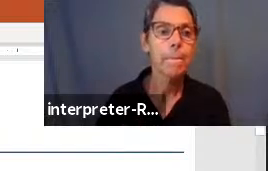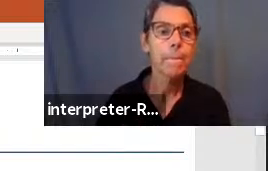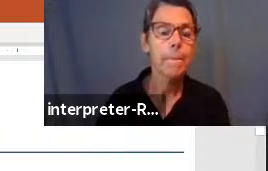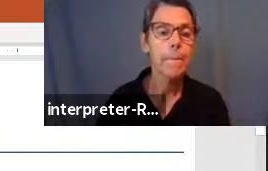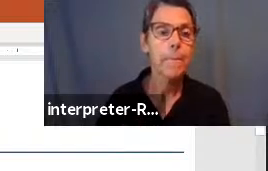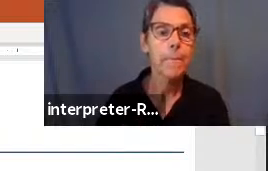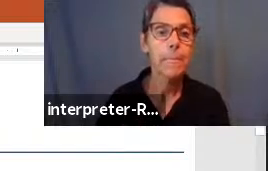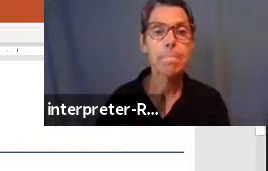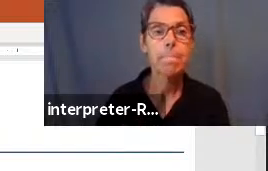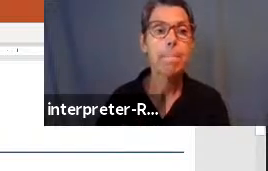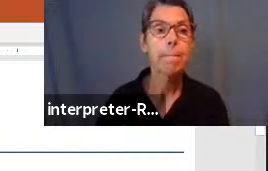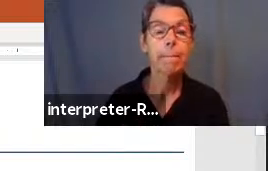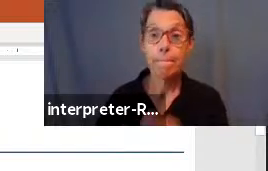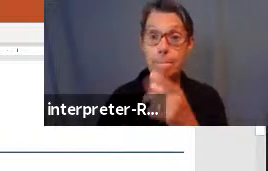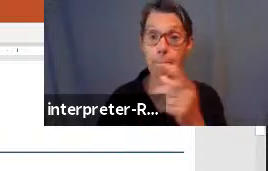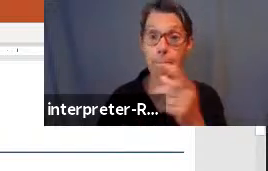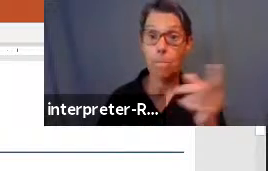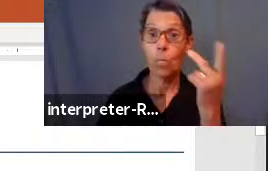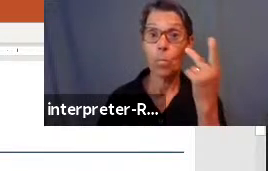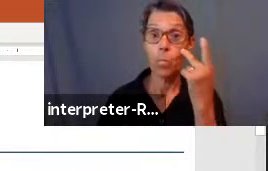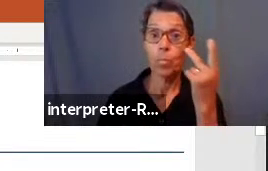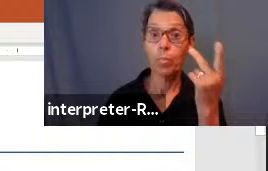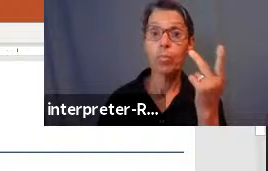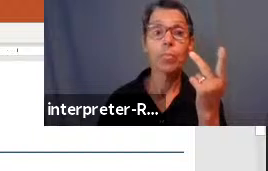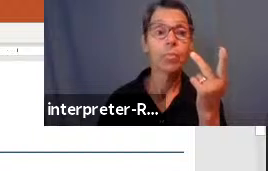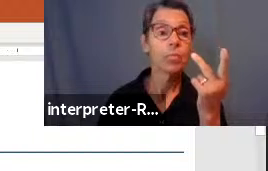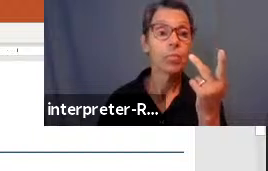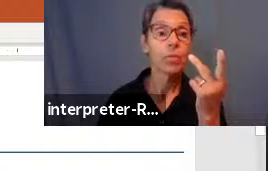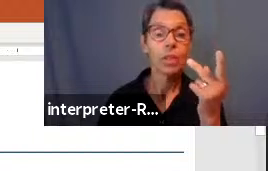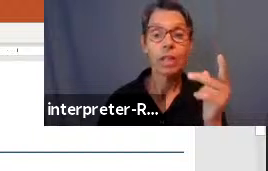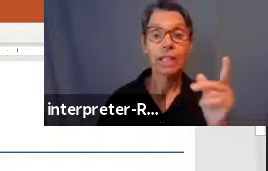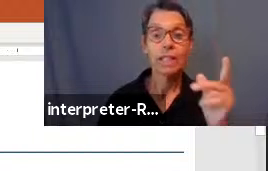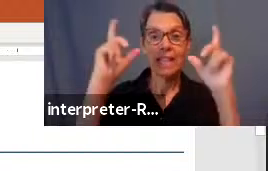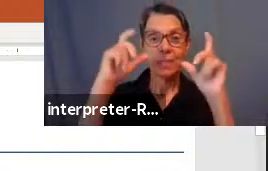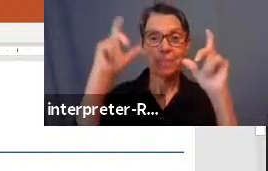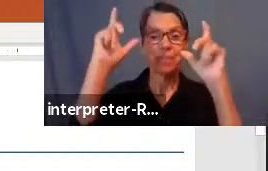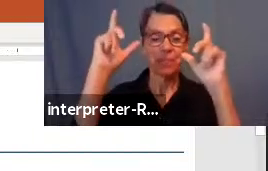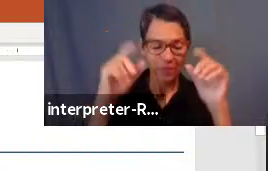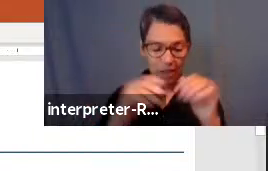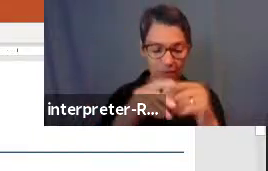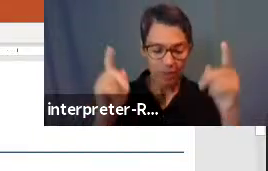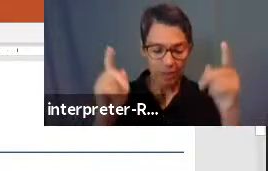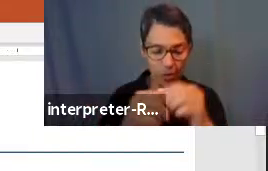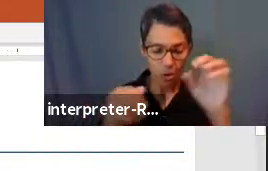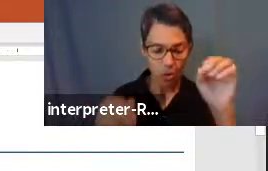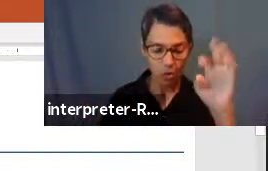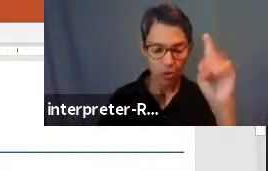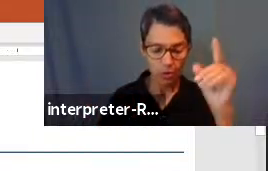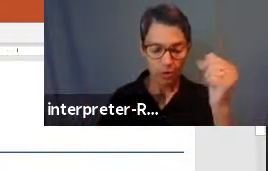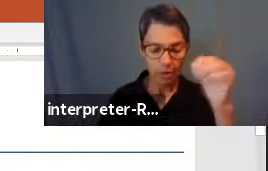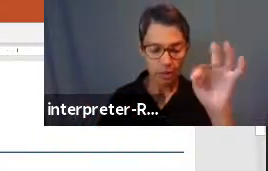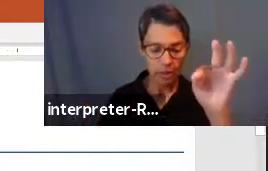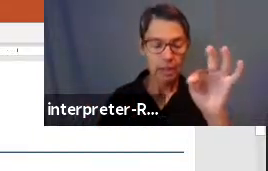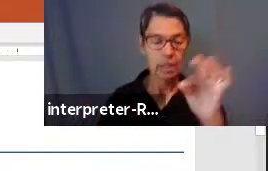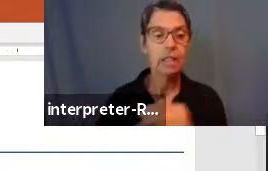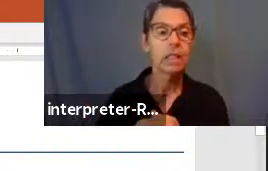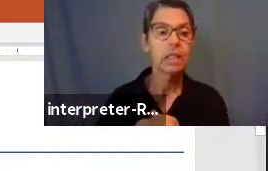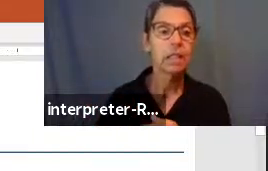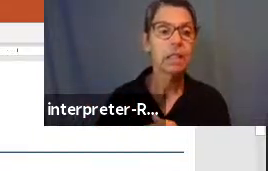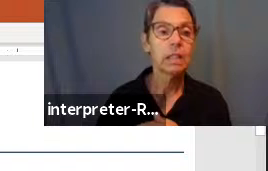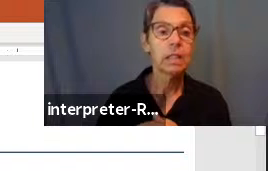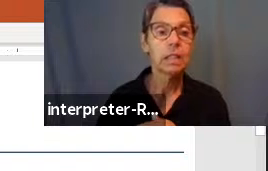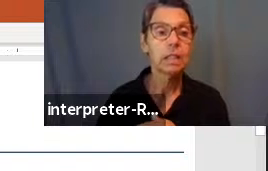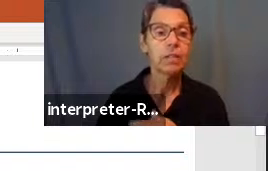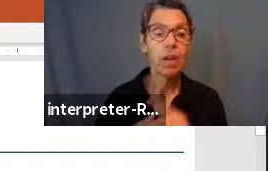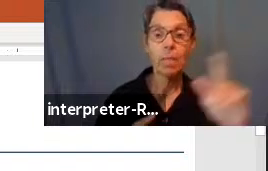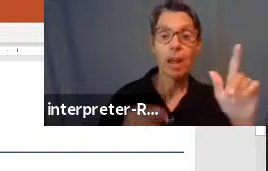So here you can see kind of a snapshot of the status of COVID-19 in Kansas from left to right. We'll